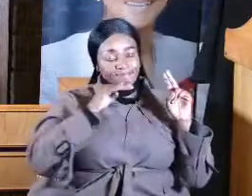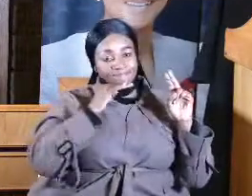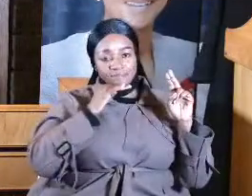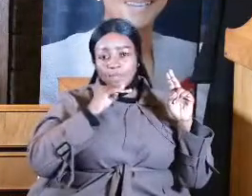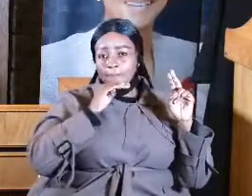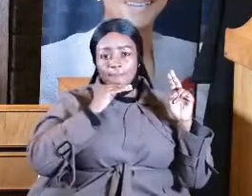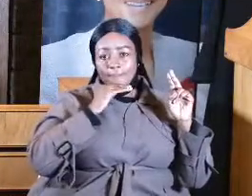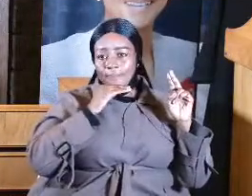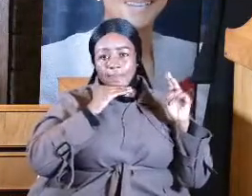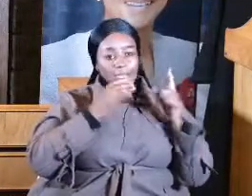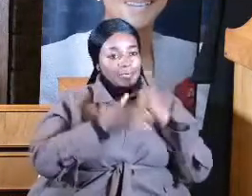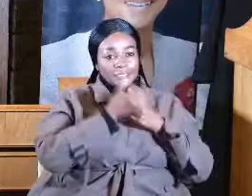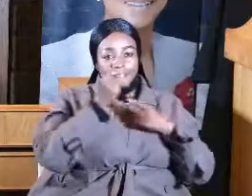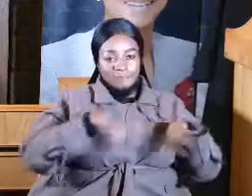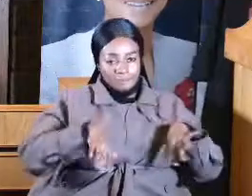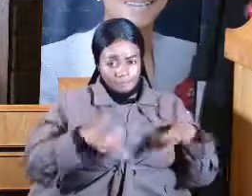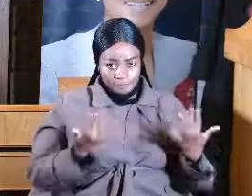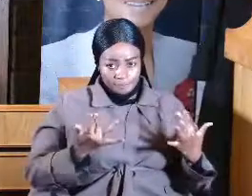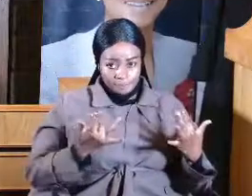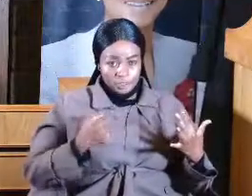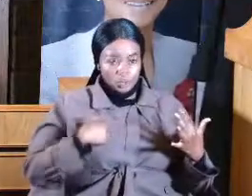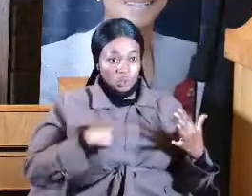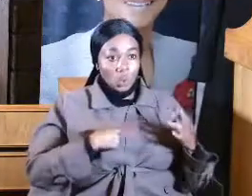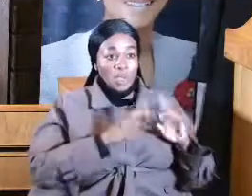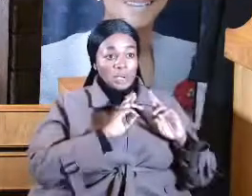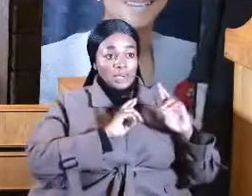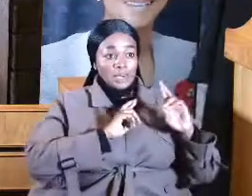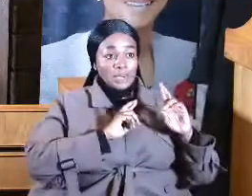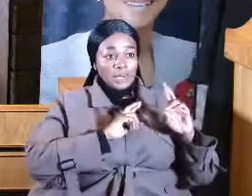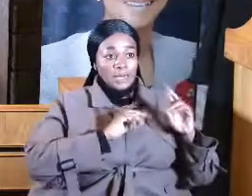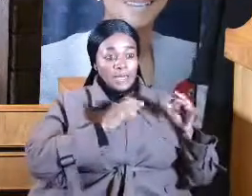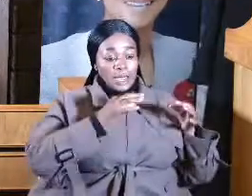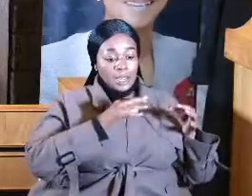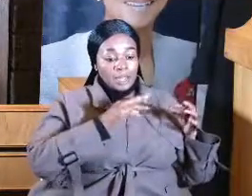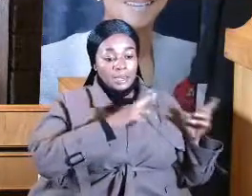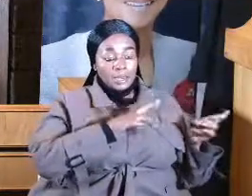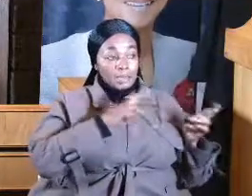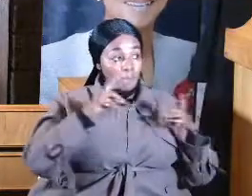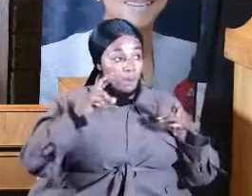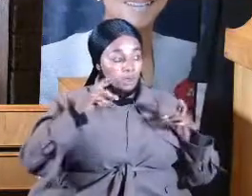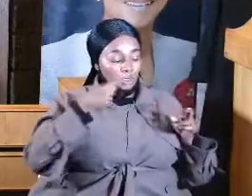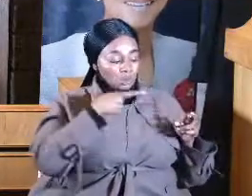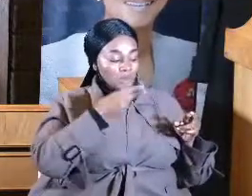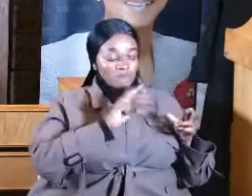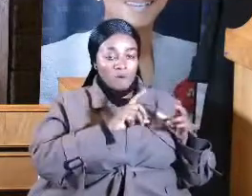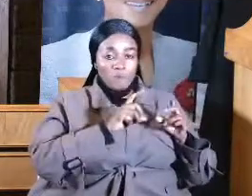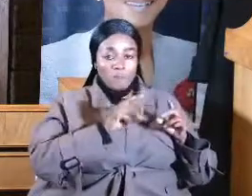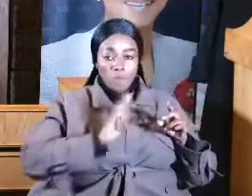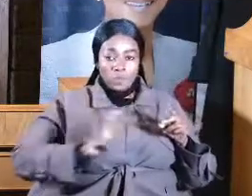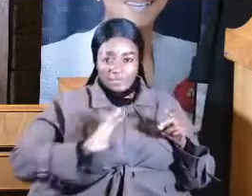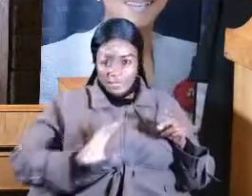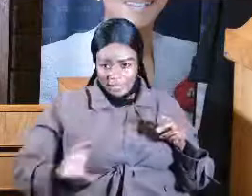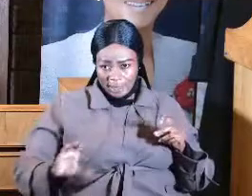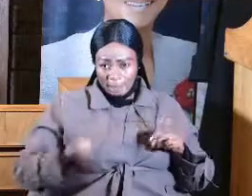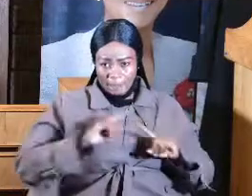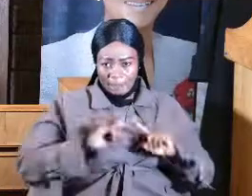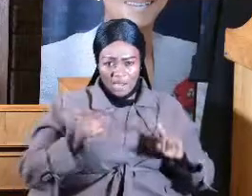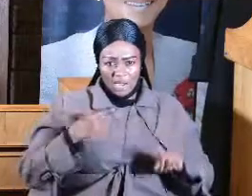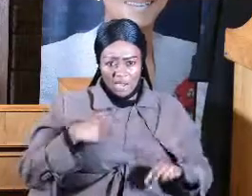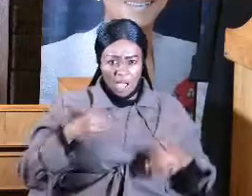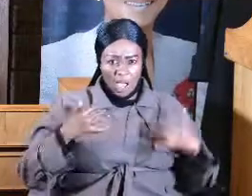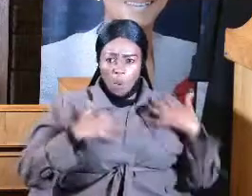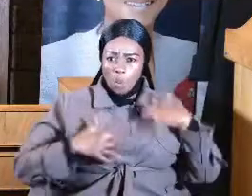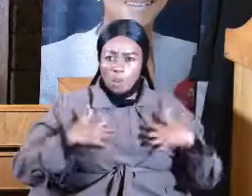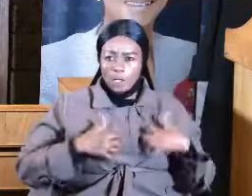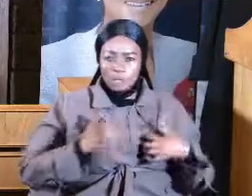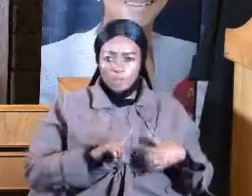well as a country. So this is a report that we received from the Western Cape. But what really disturbed was the fact that even